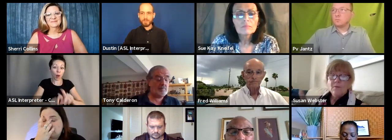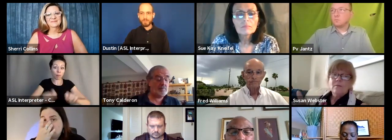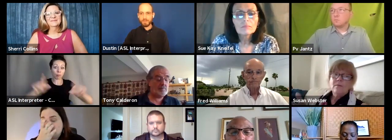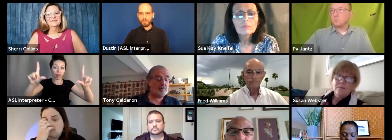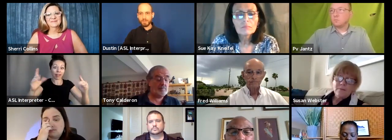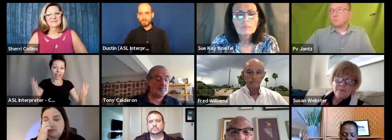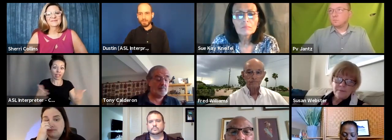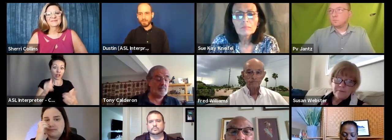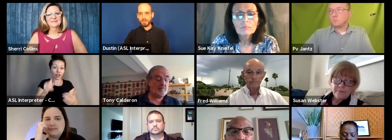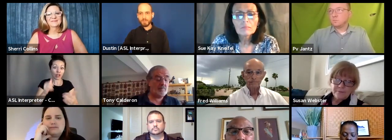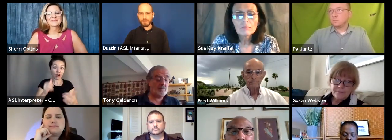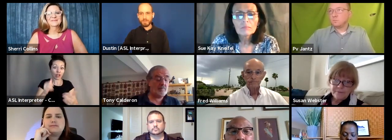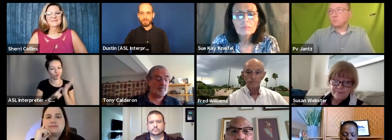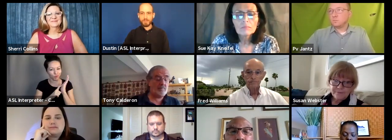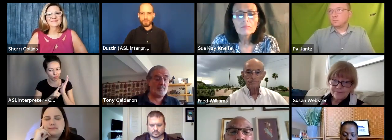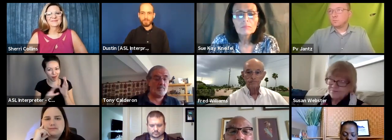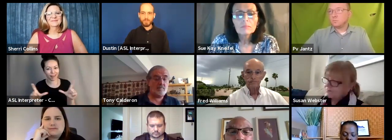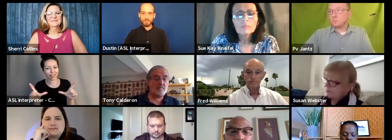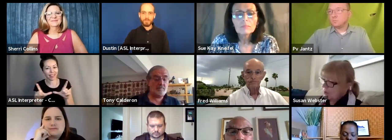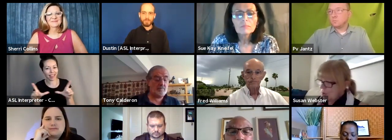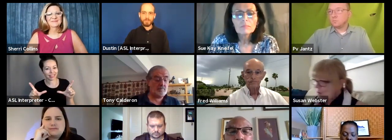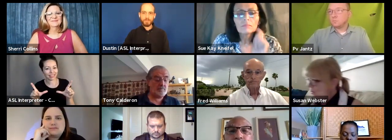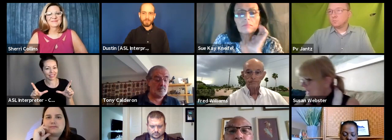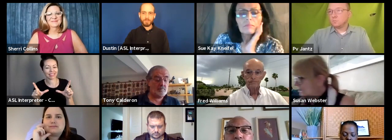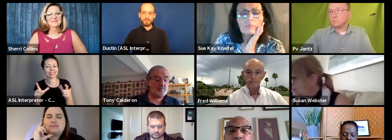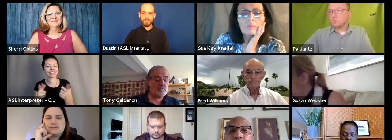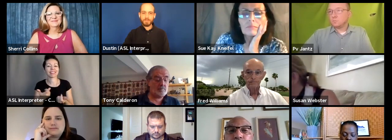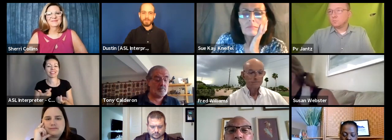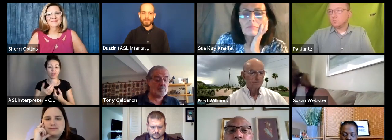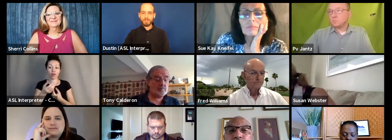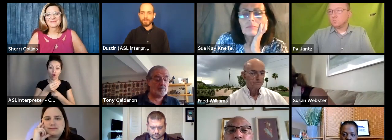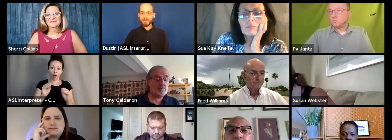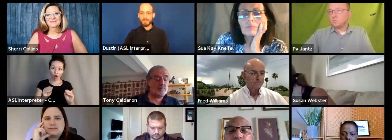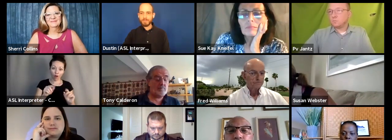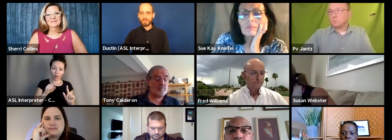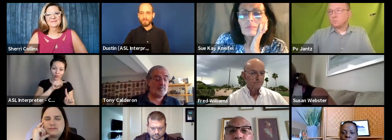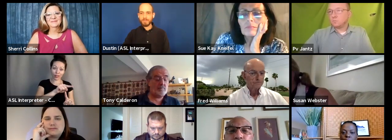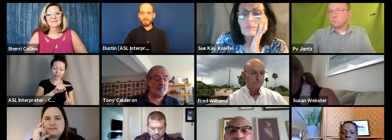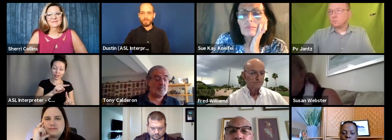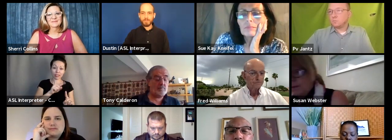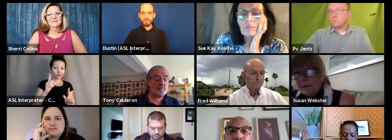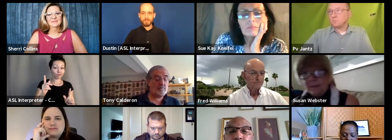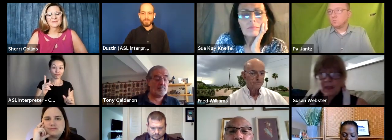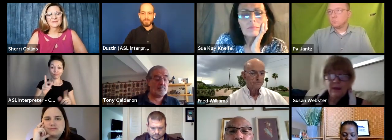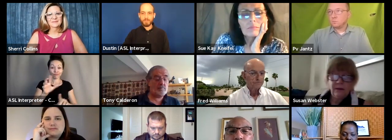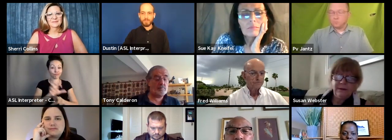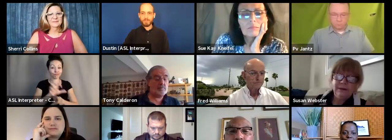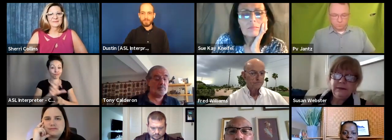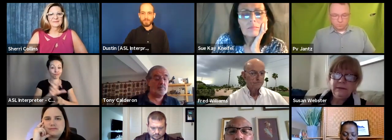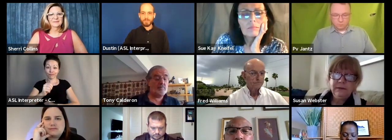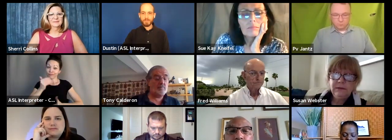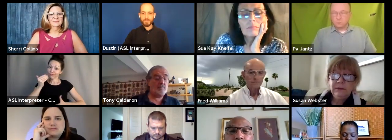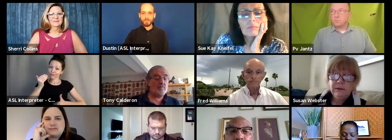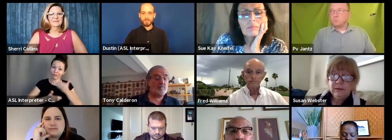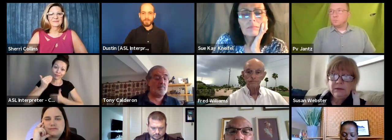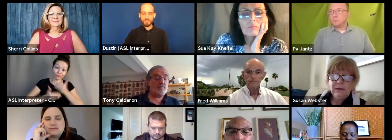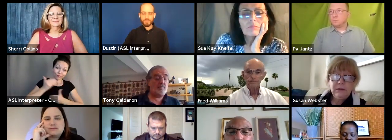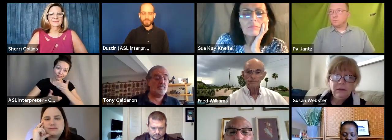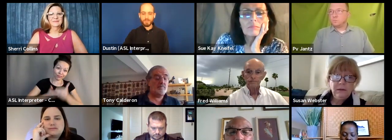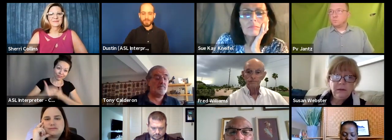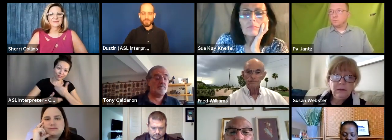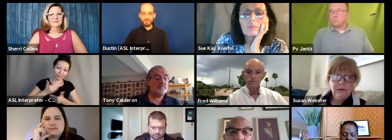other states. So the office staff just rose to the occasion, and I